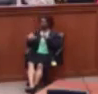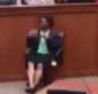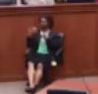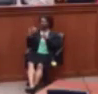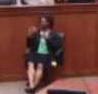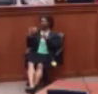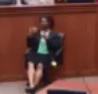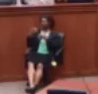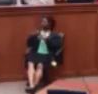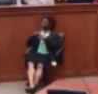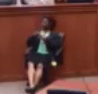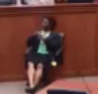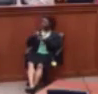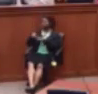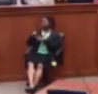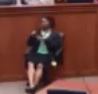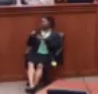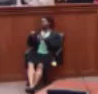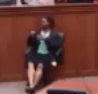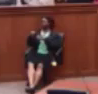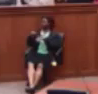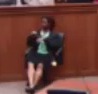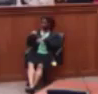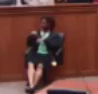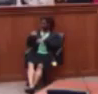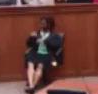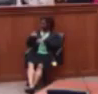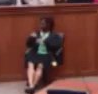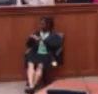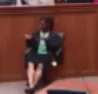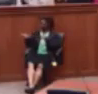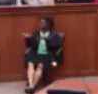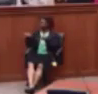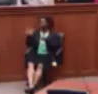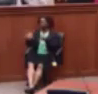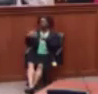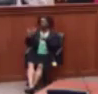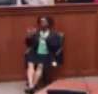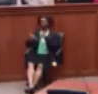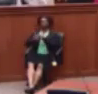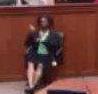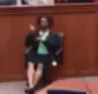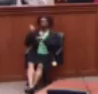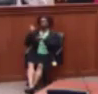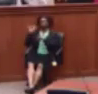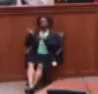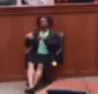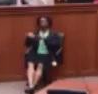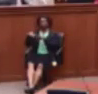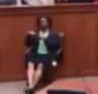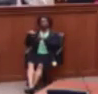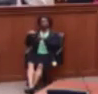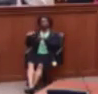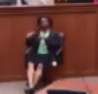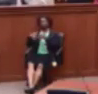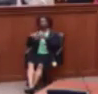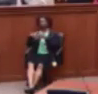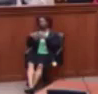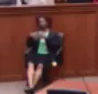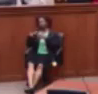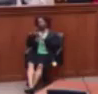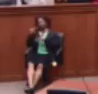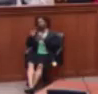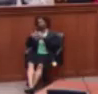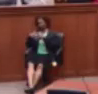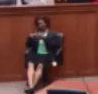They were predominantly students that were low income, predominantly African American students. Moving forward, after 4